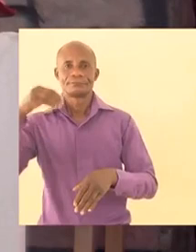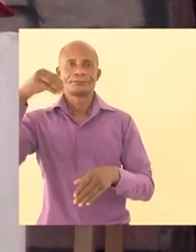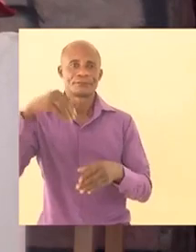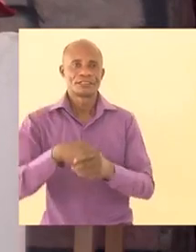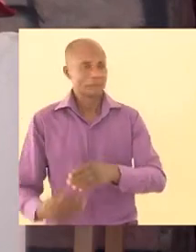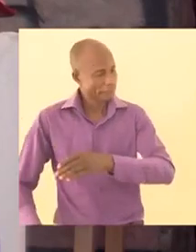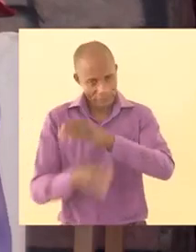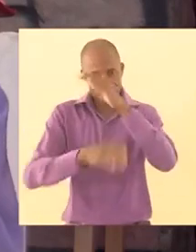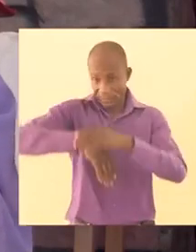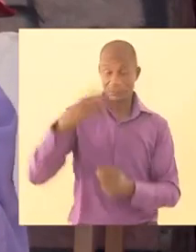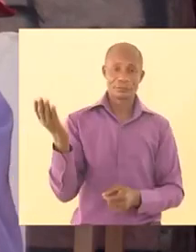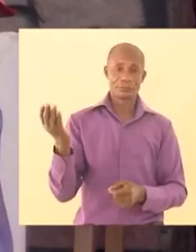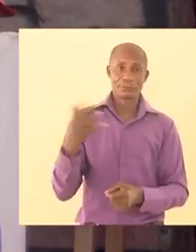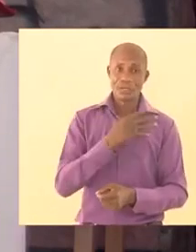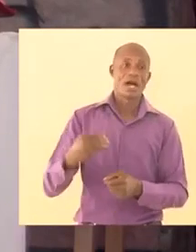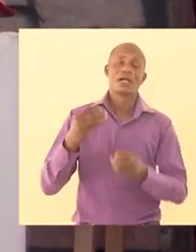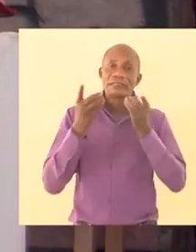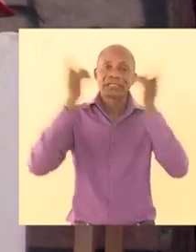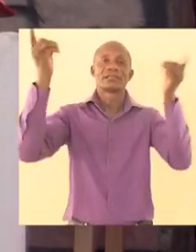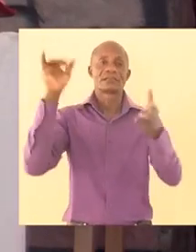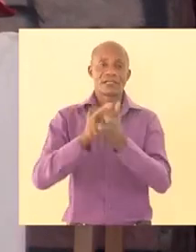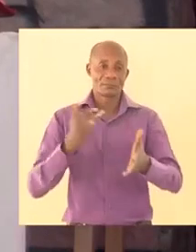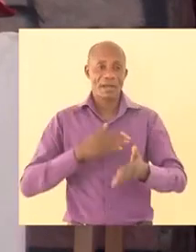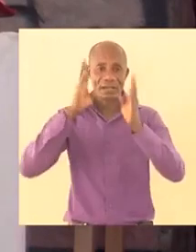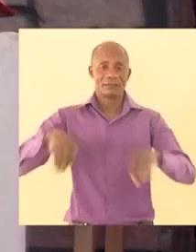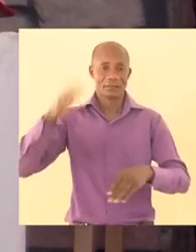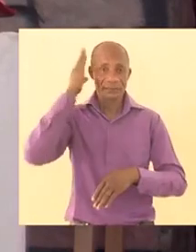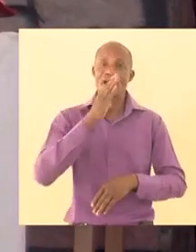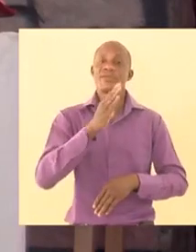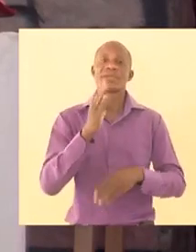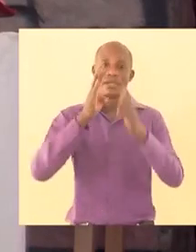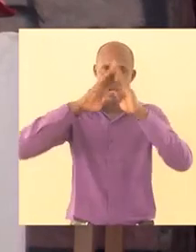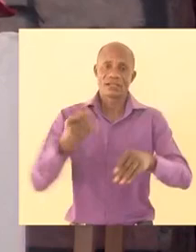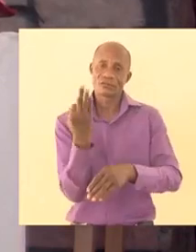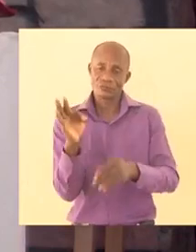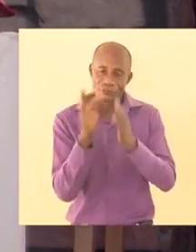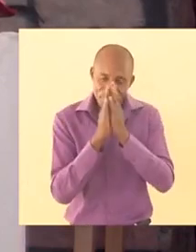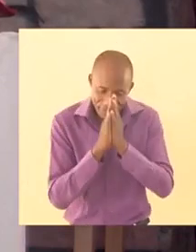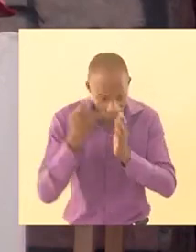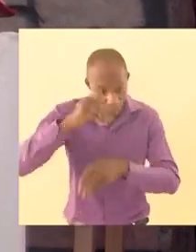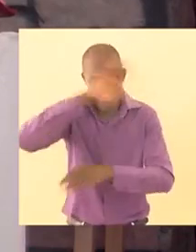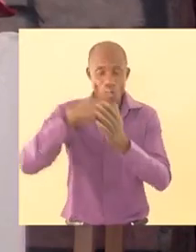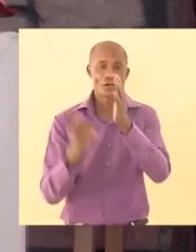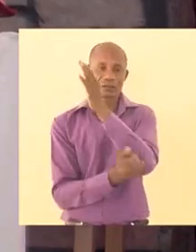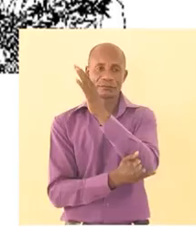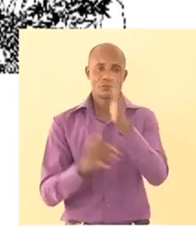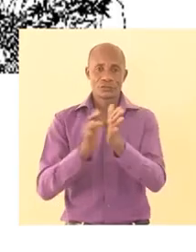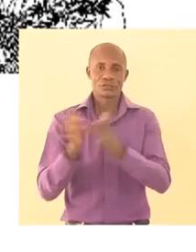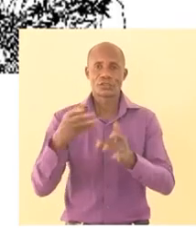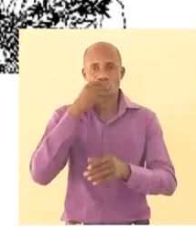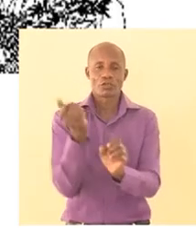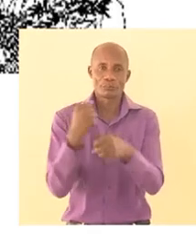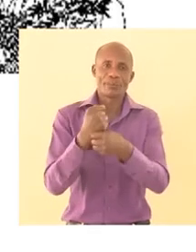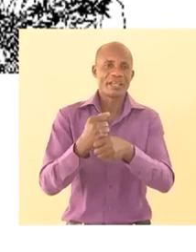In chasing them out and declaring that my house shall be a house of prayer for all nations, Jesus was making